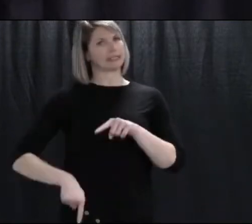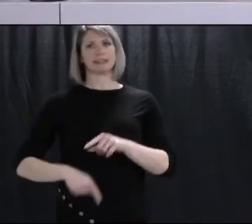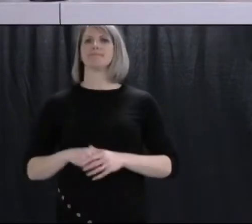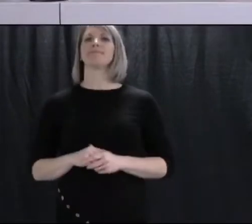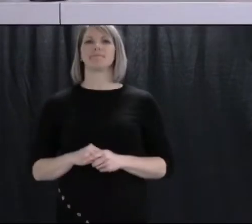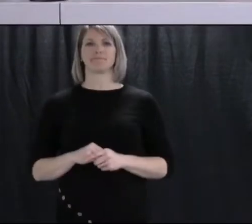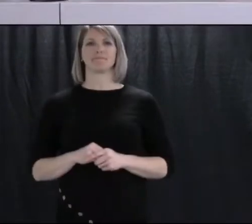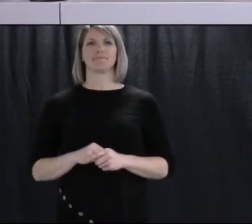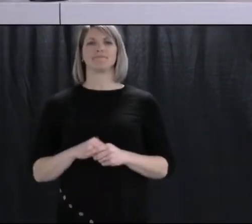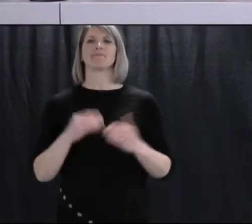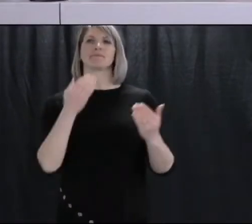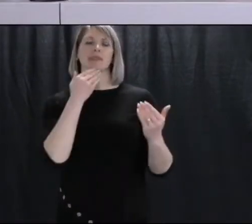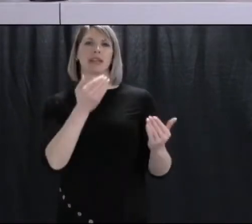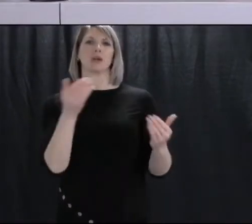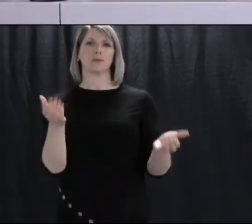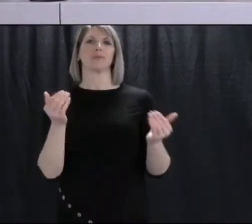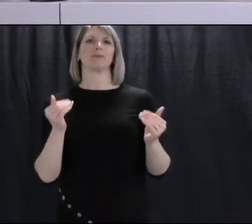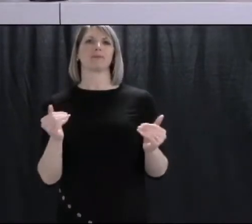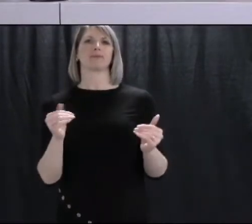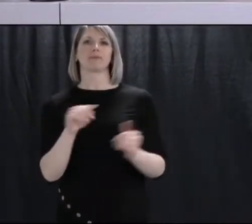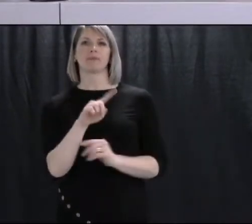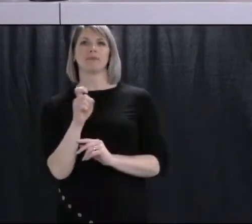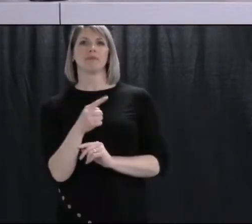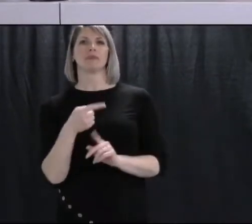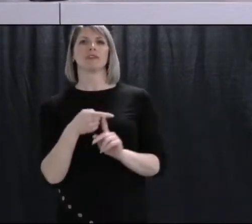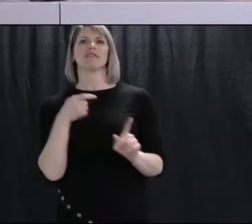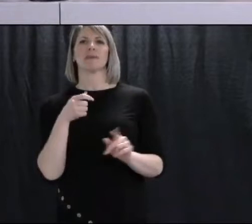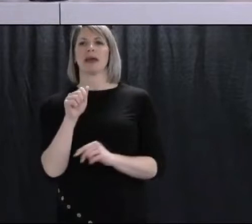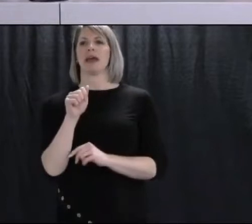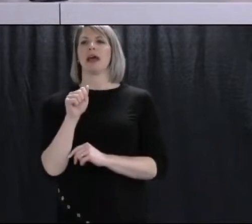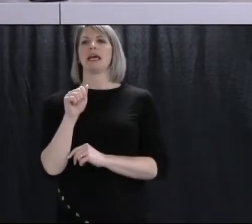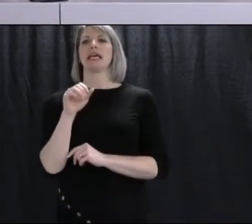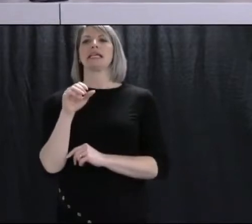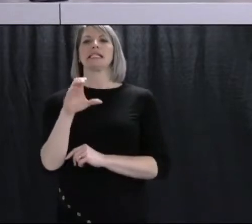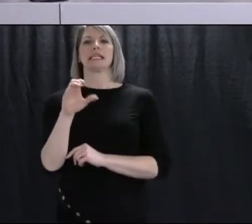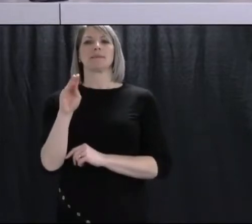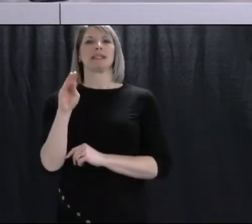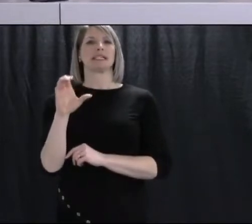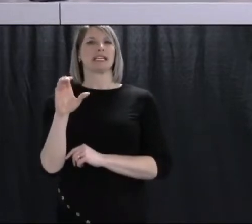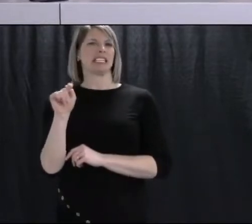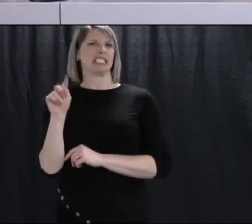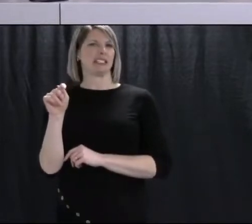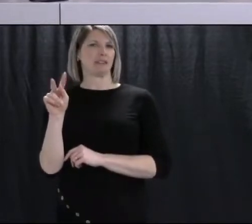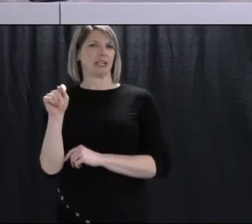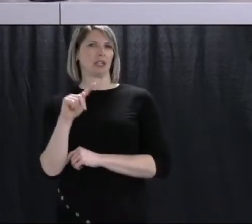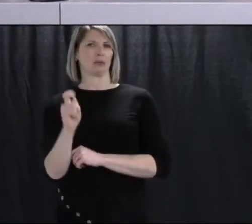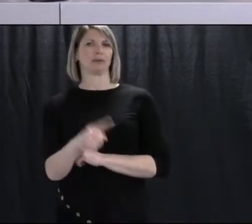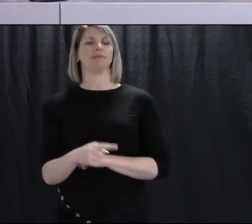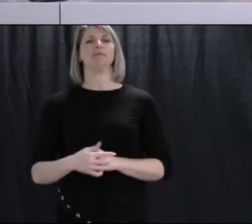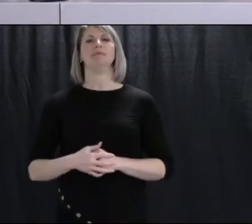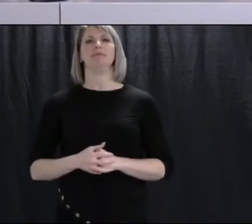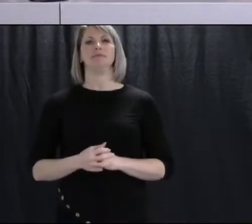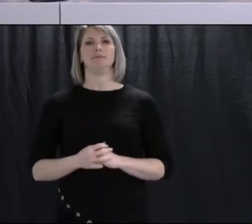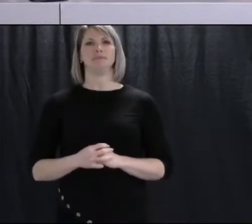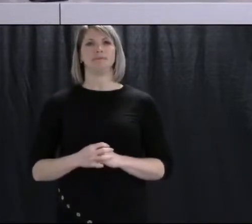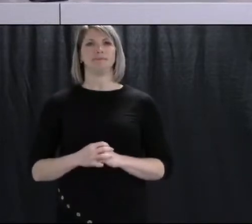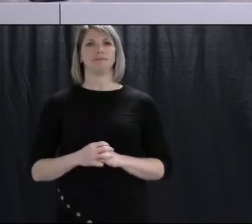Thank you. The next question is from Anthony Germain from CBC Television. Please go ahead.